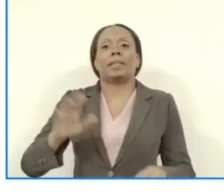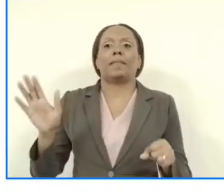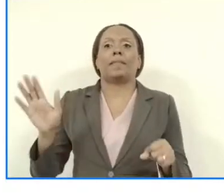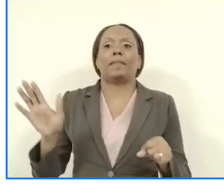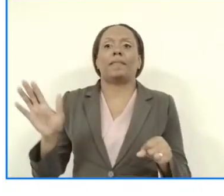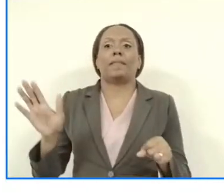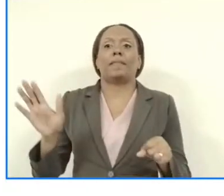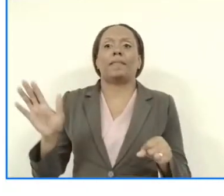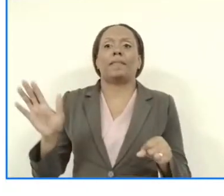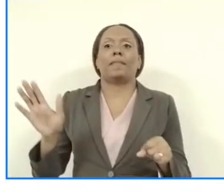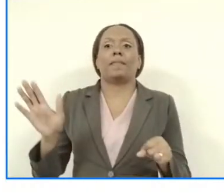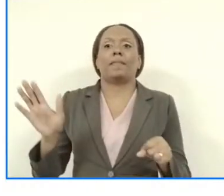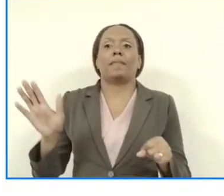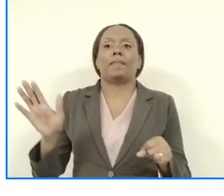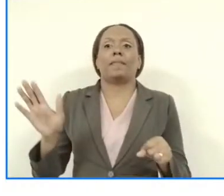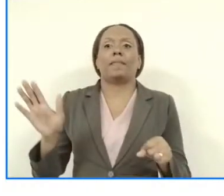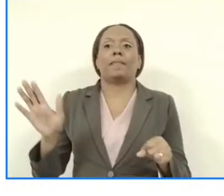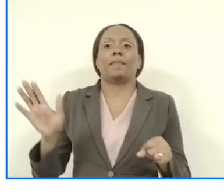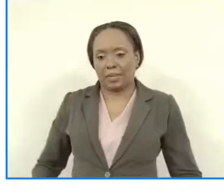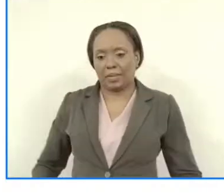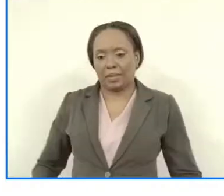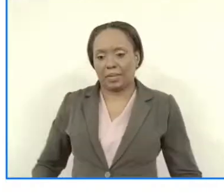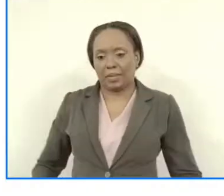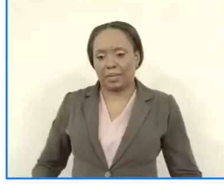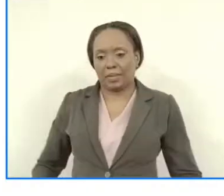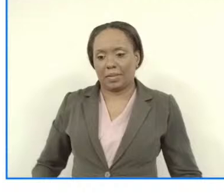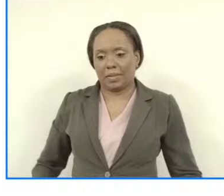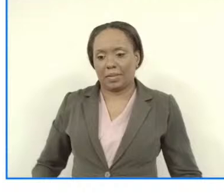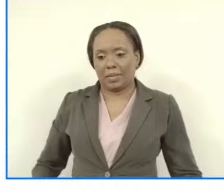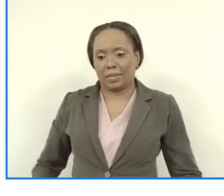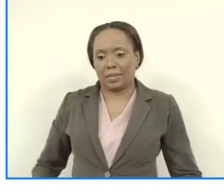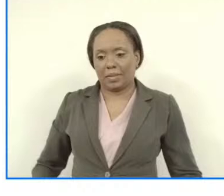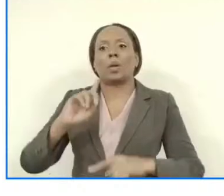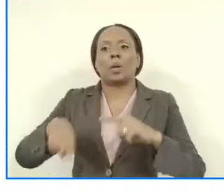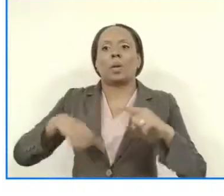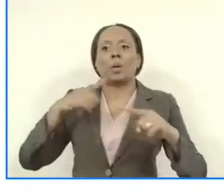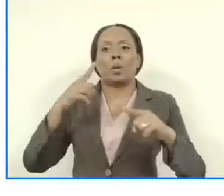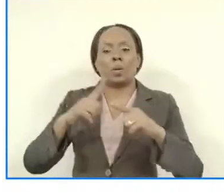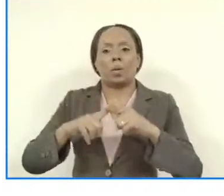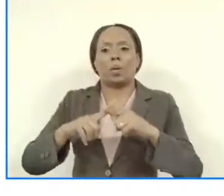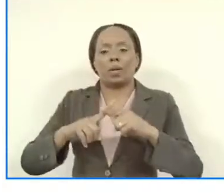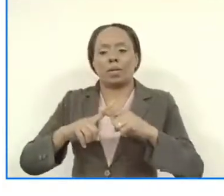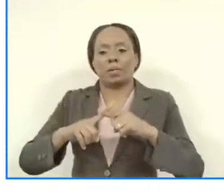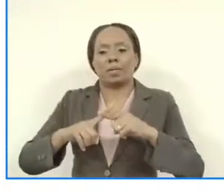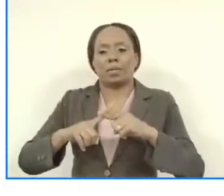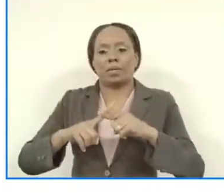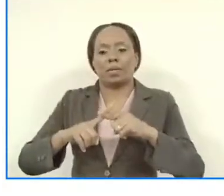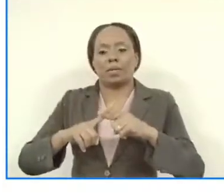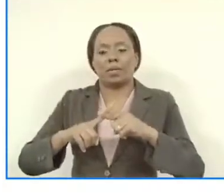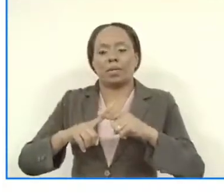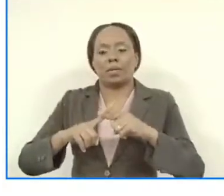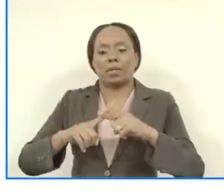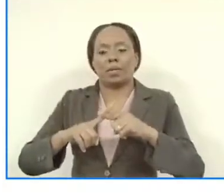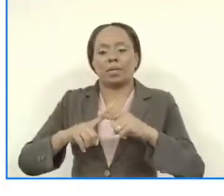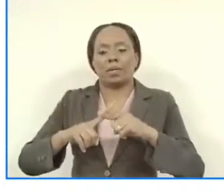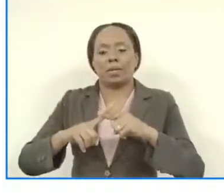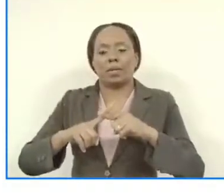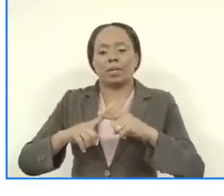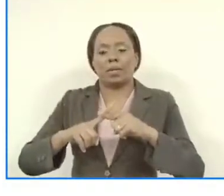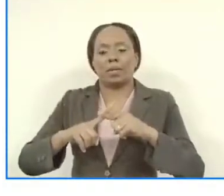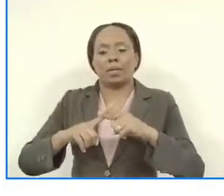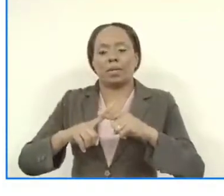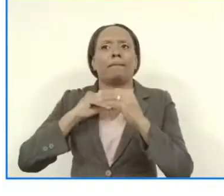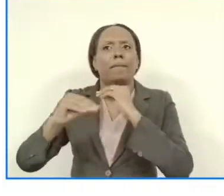inspection. So when the restoration is going on, we would do those closing the main feeders. We